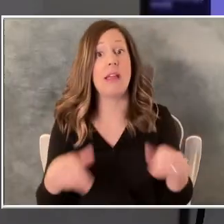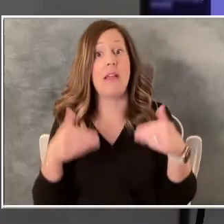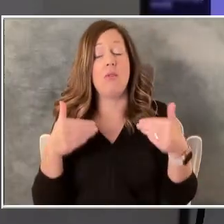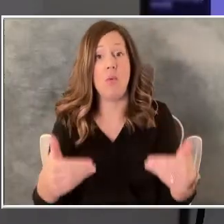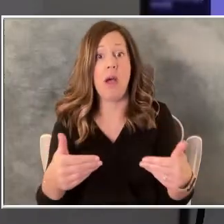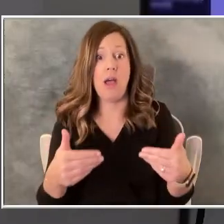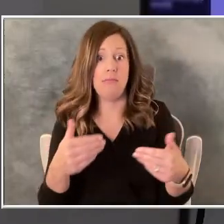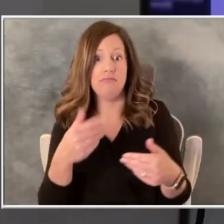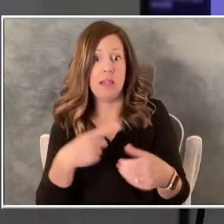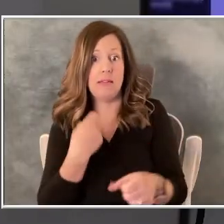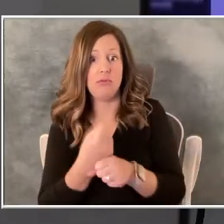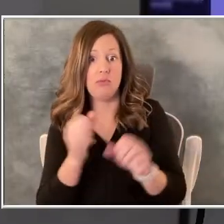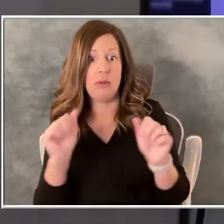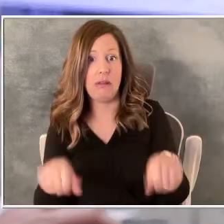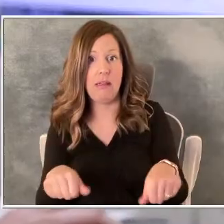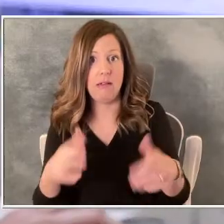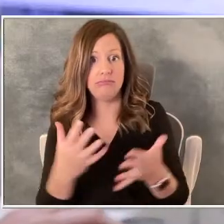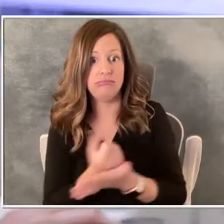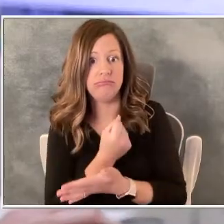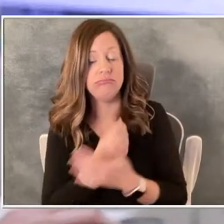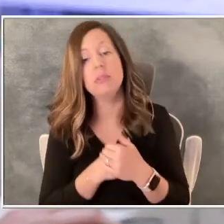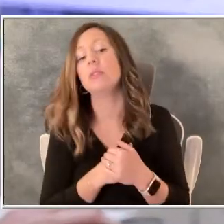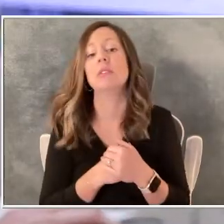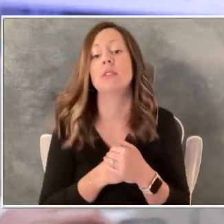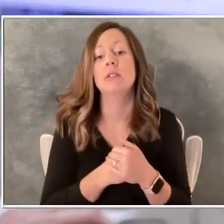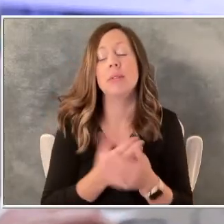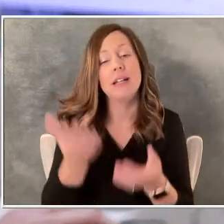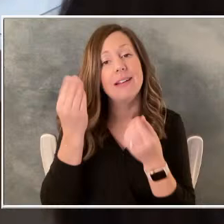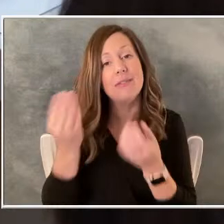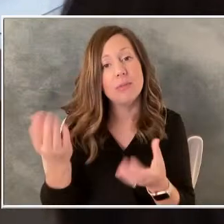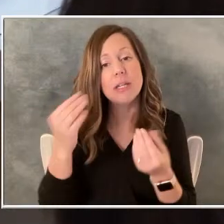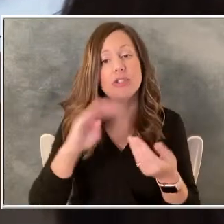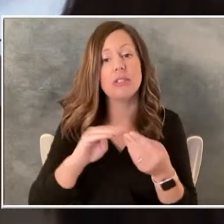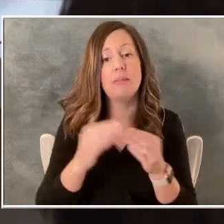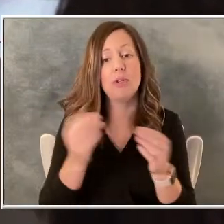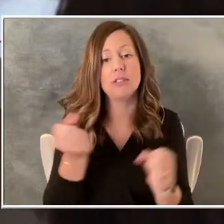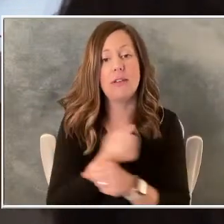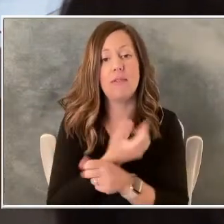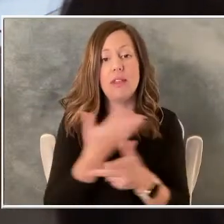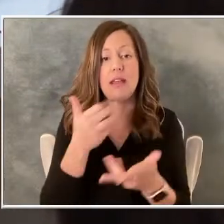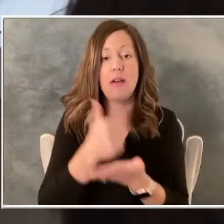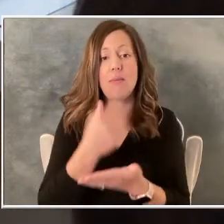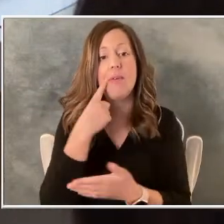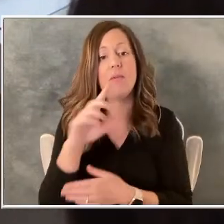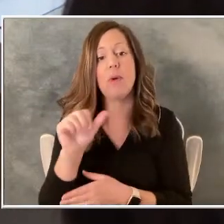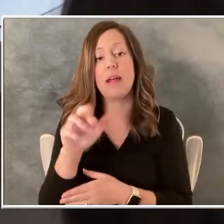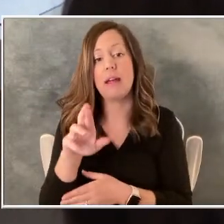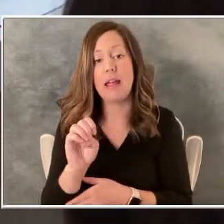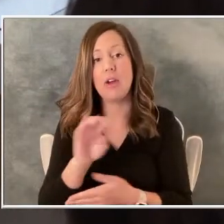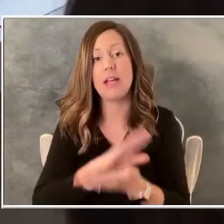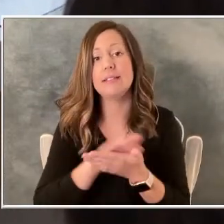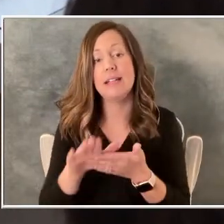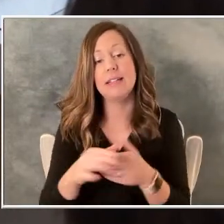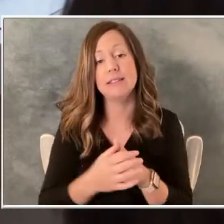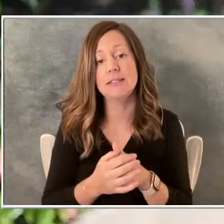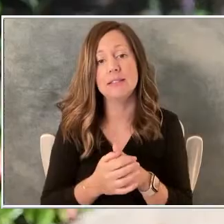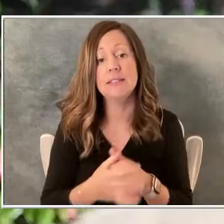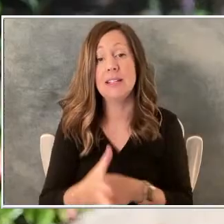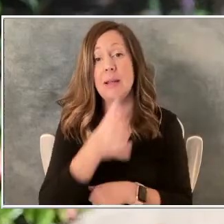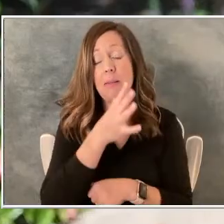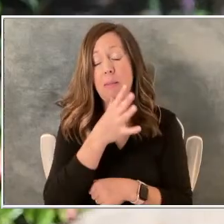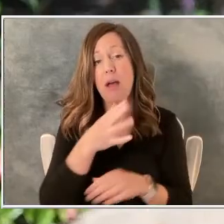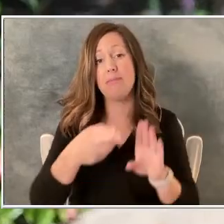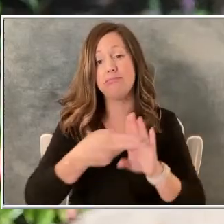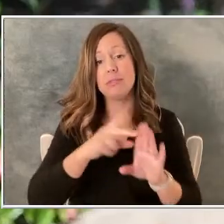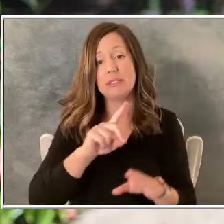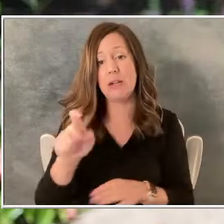data and statistics help inform decisions and care, and it's nice. So we say mom had breast cancer at 44. I'm very quick to